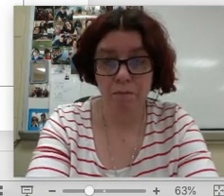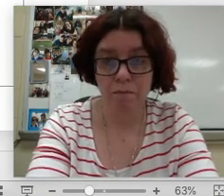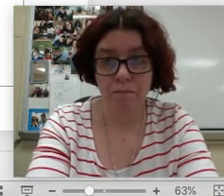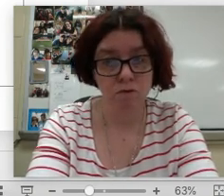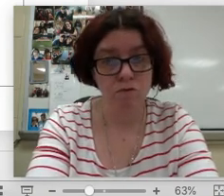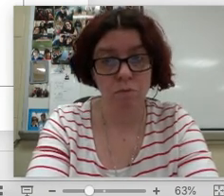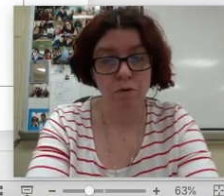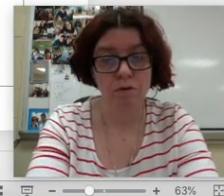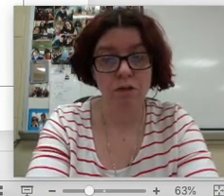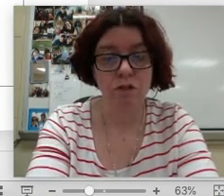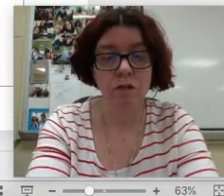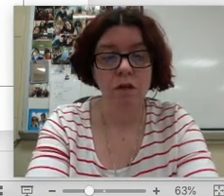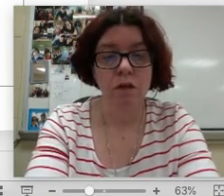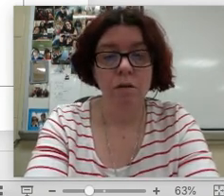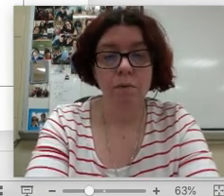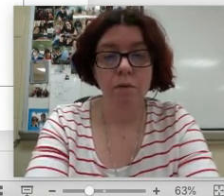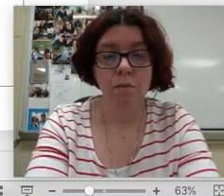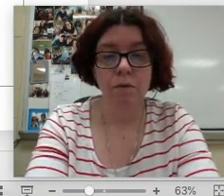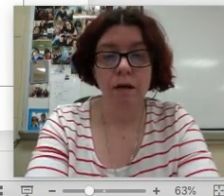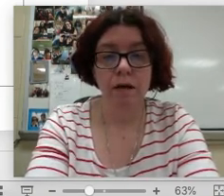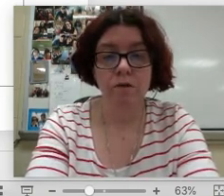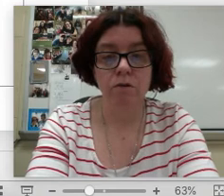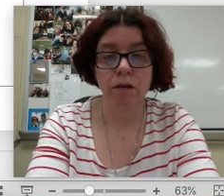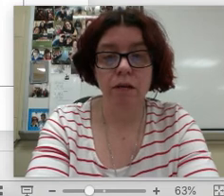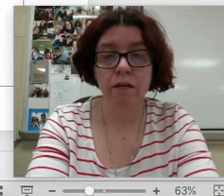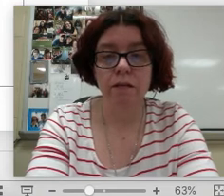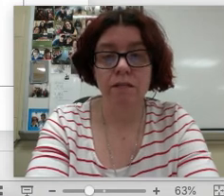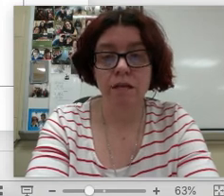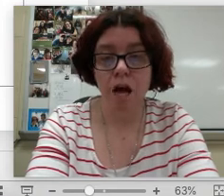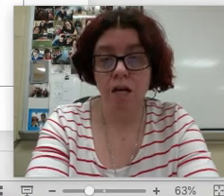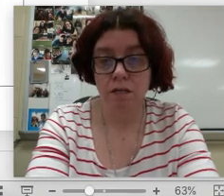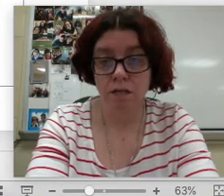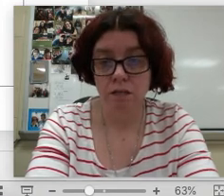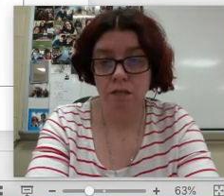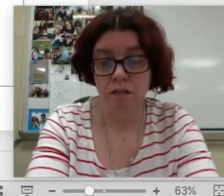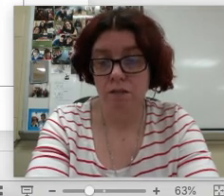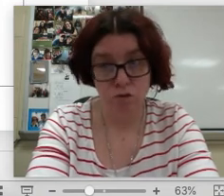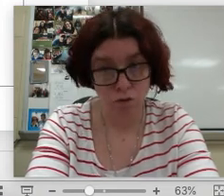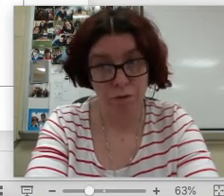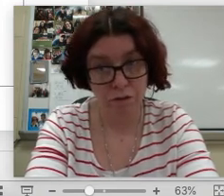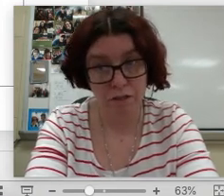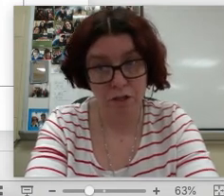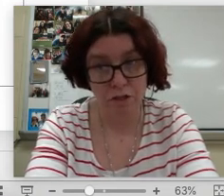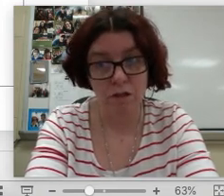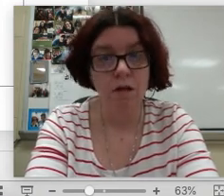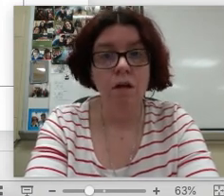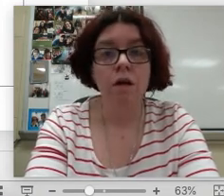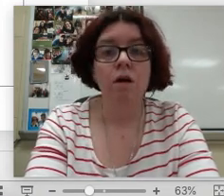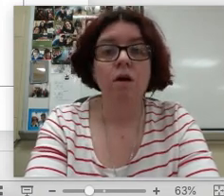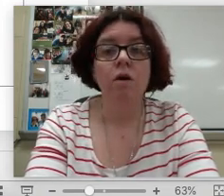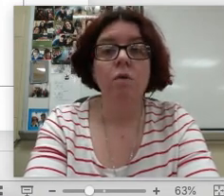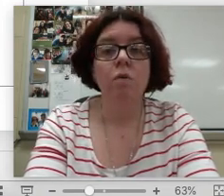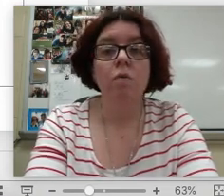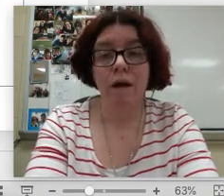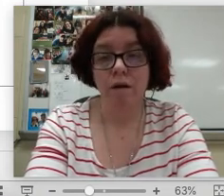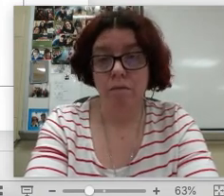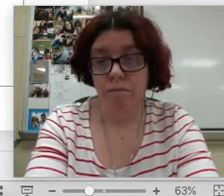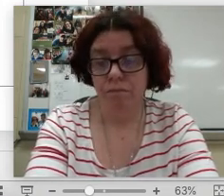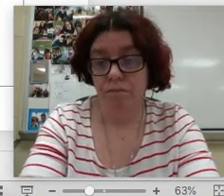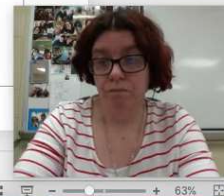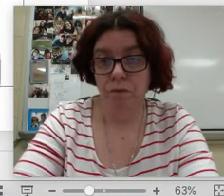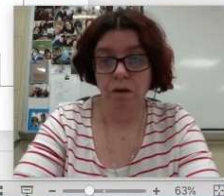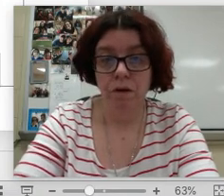Beth, because there's no pluralization, purple and green sock, because there's no pluralization.